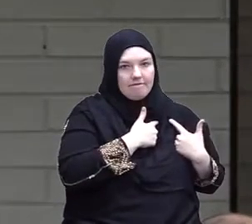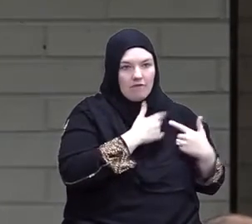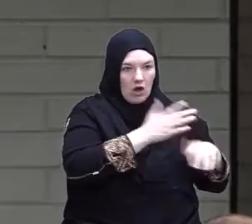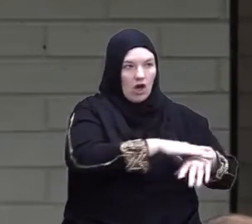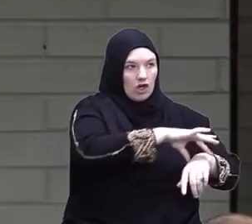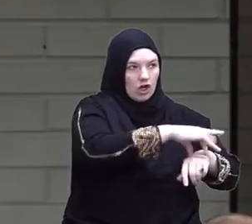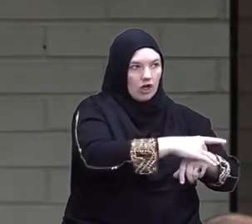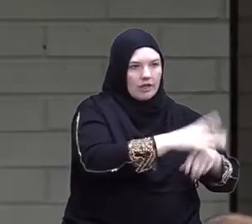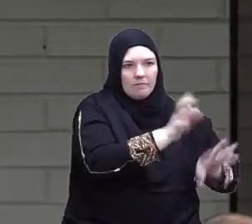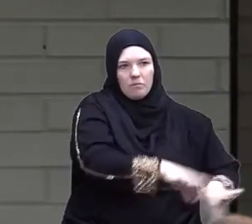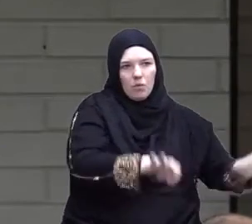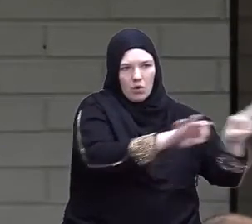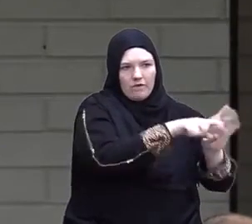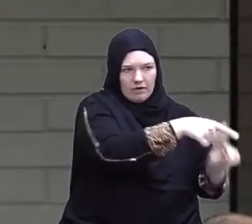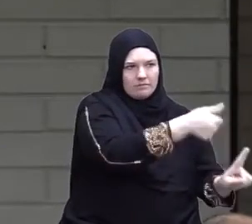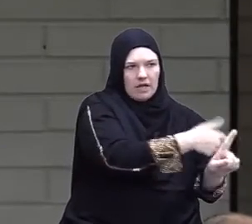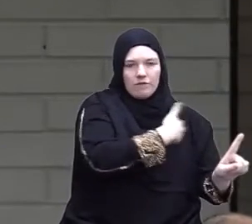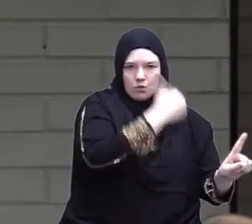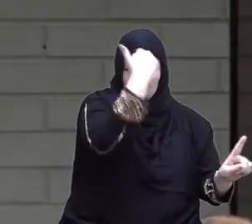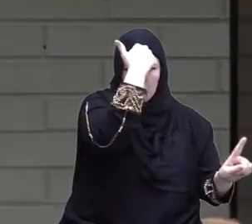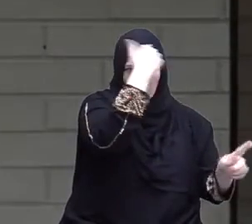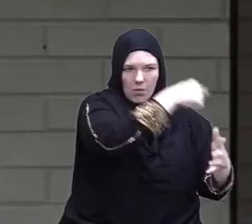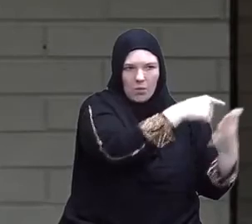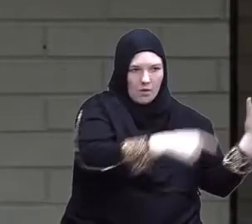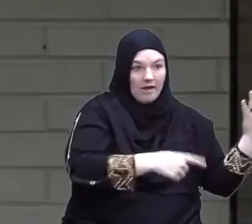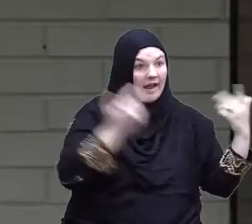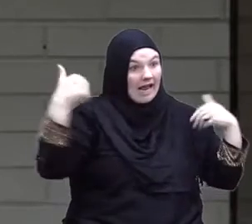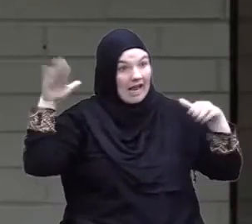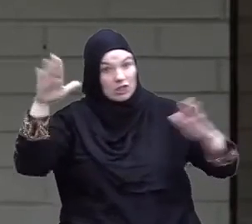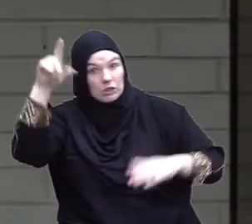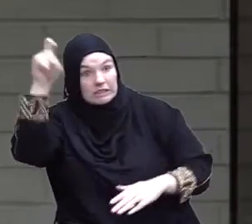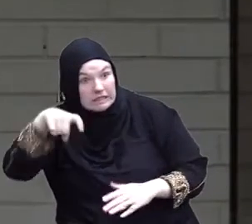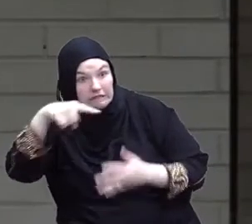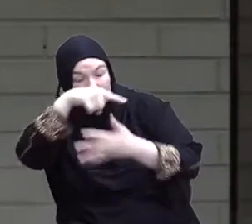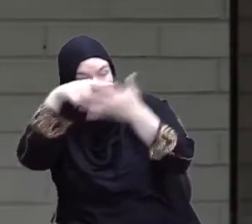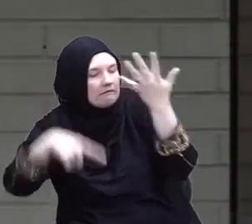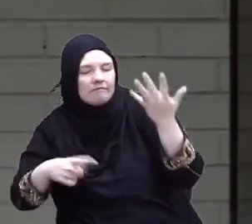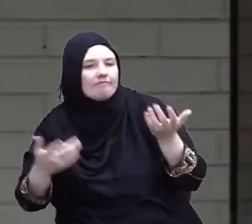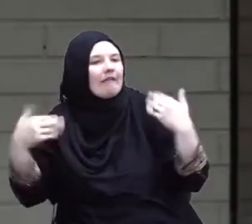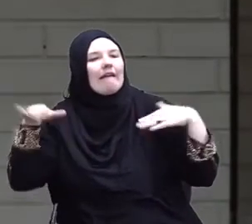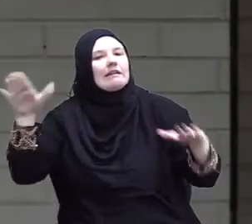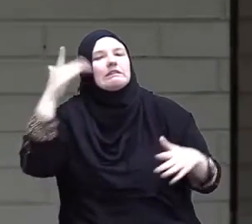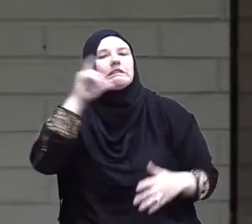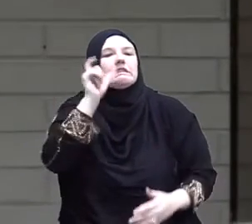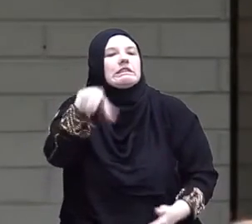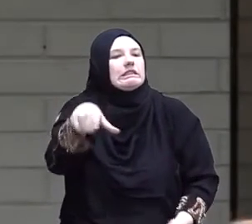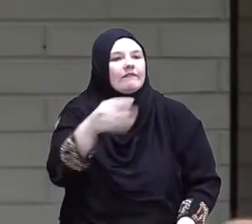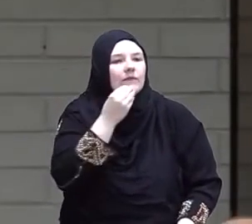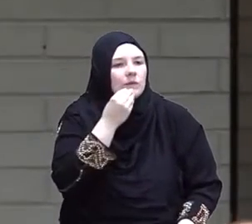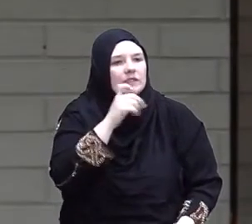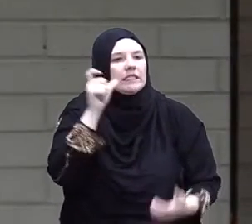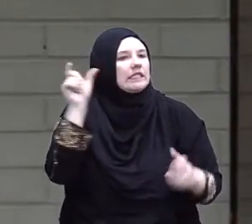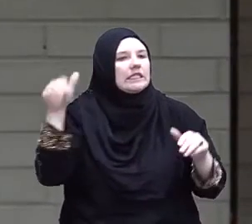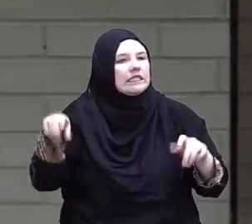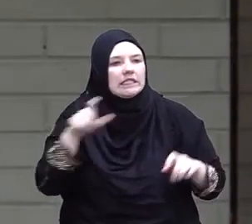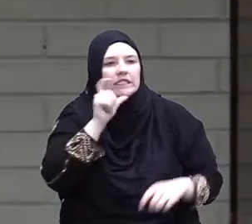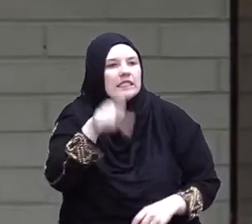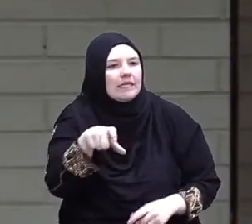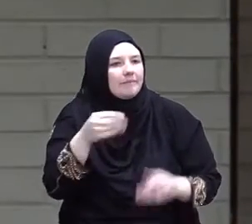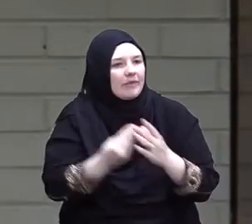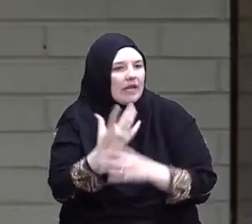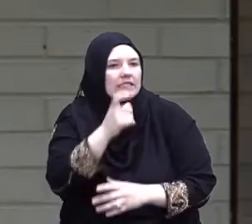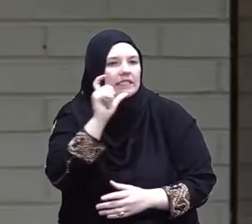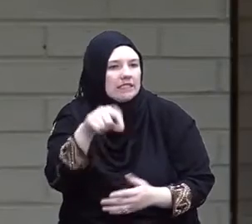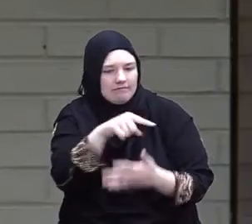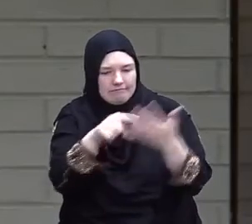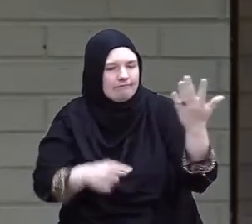irrelevant to the angel's life. They didn't need it. So Allah didn't teach them. And in that is a miracle